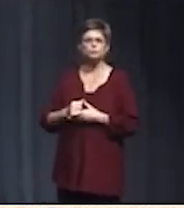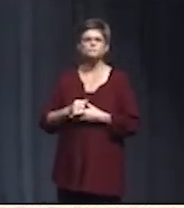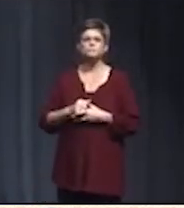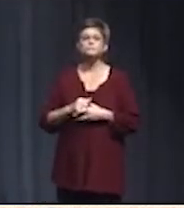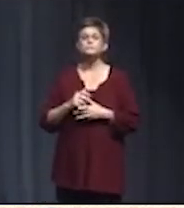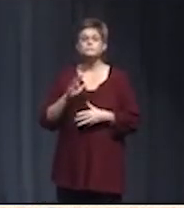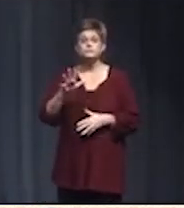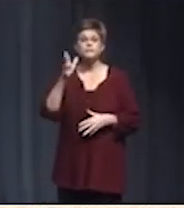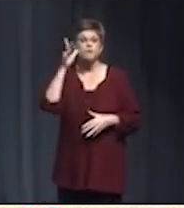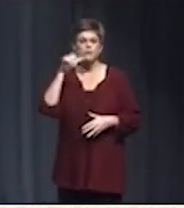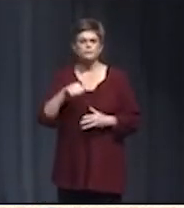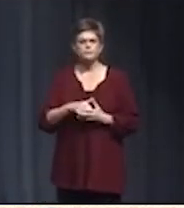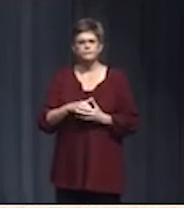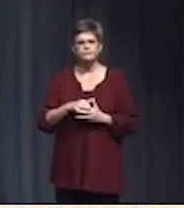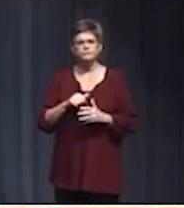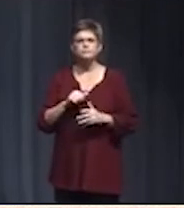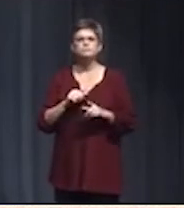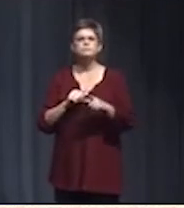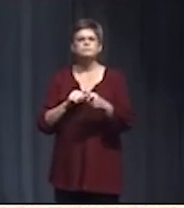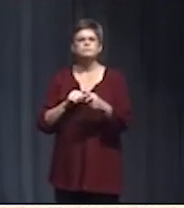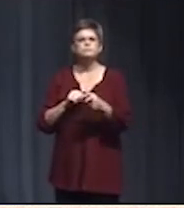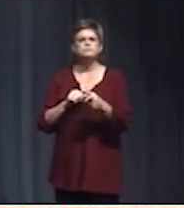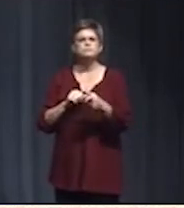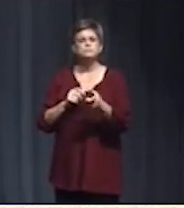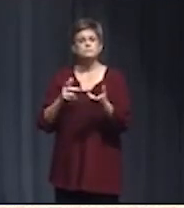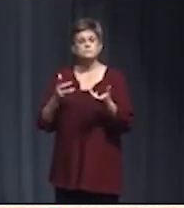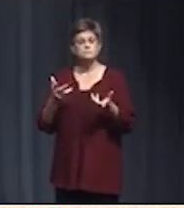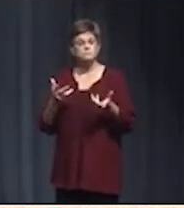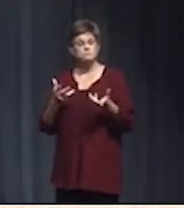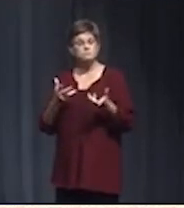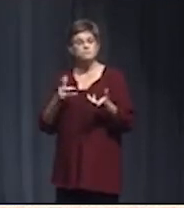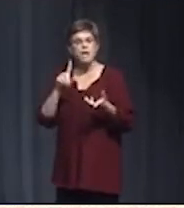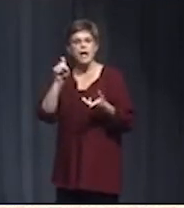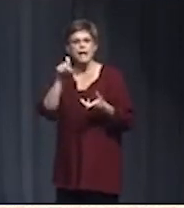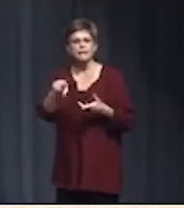him to think of what he wanted from his own father.